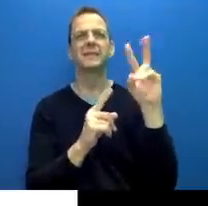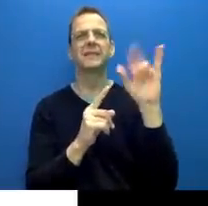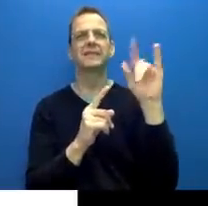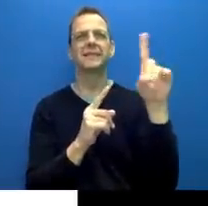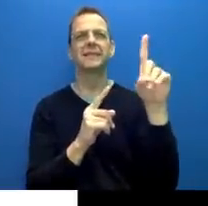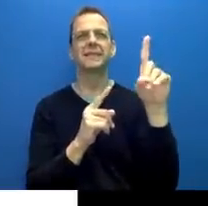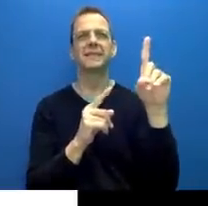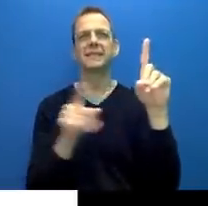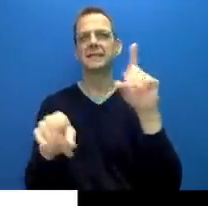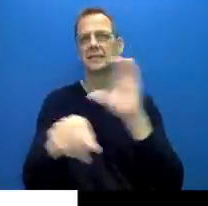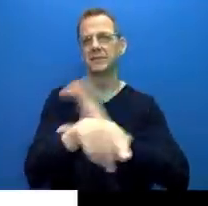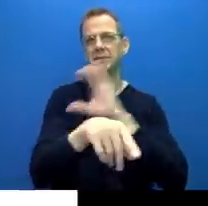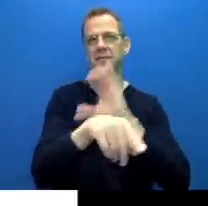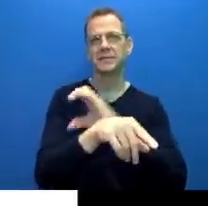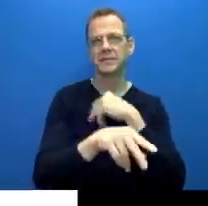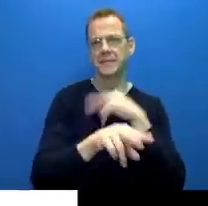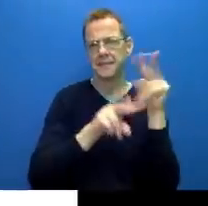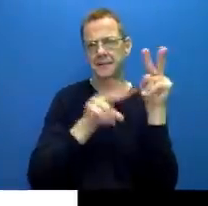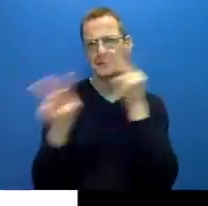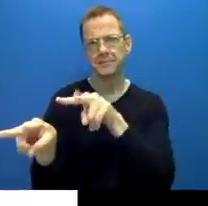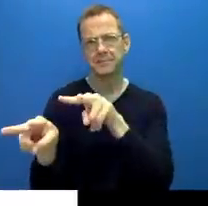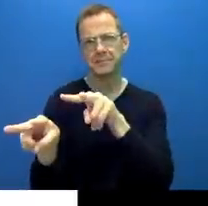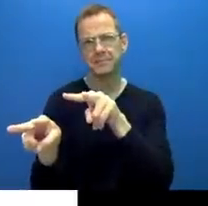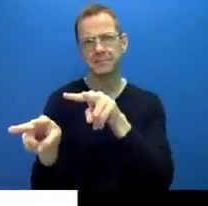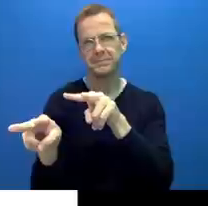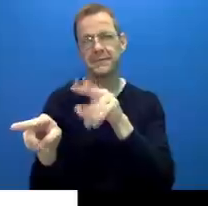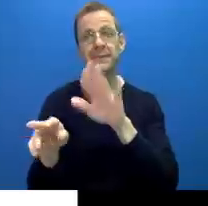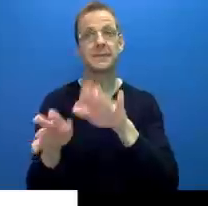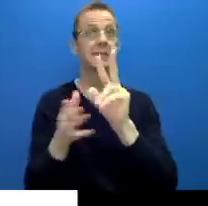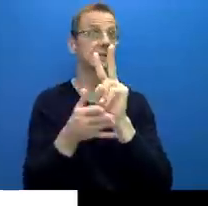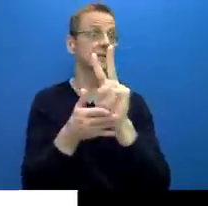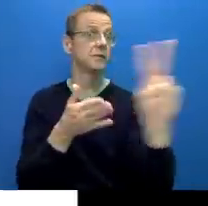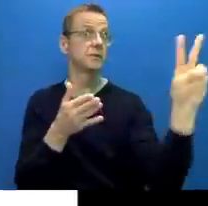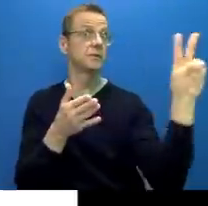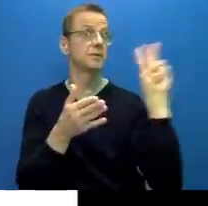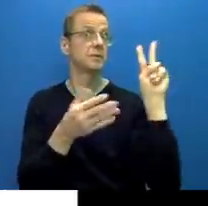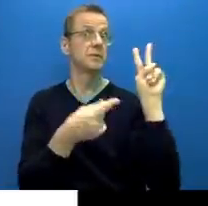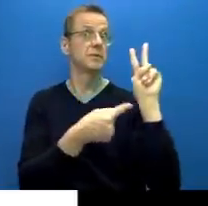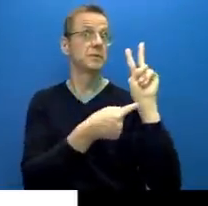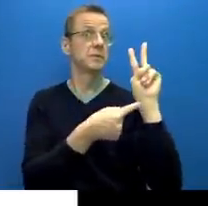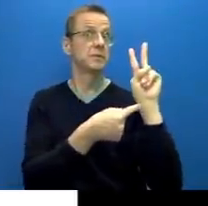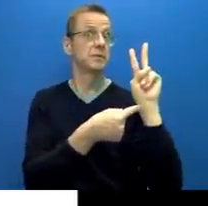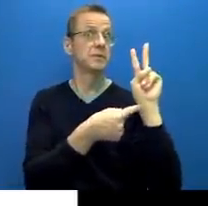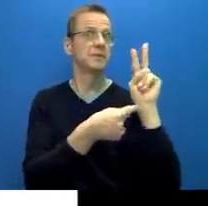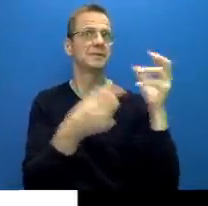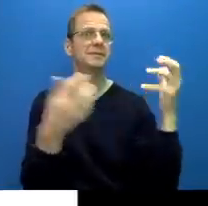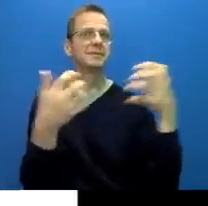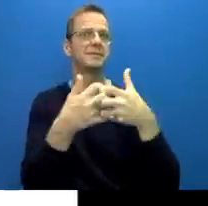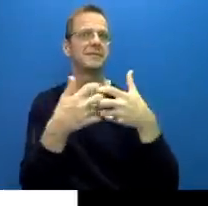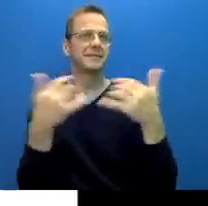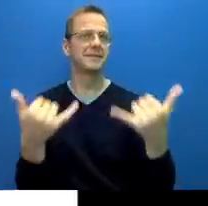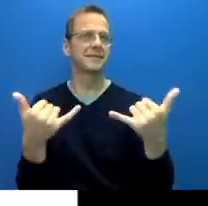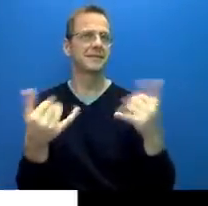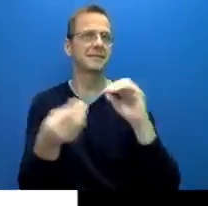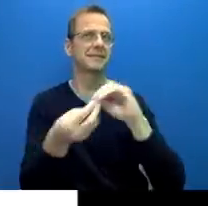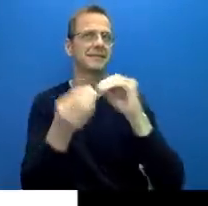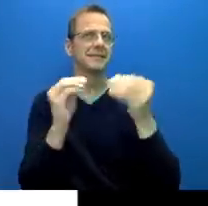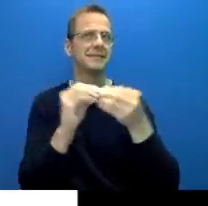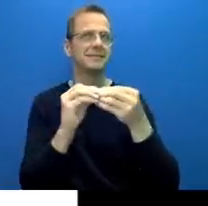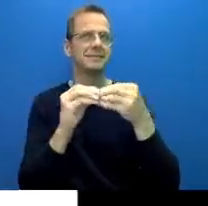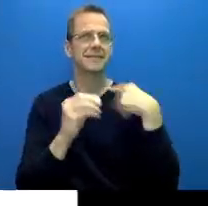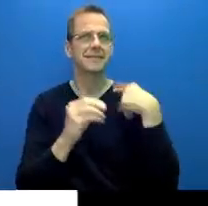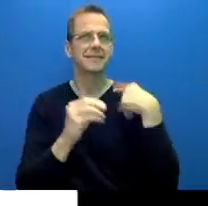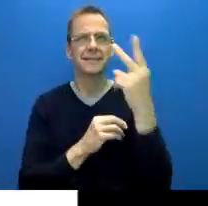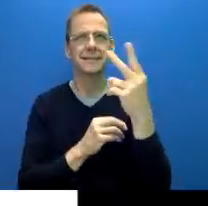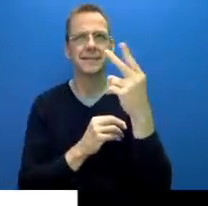are the numbers after the projection was done. And the purple line, which is exponential growth